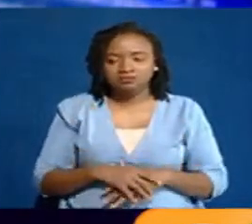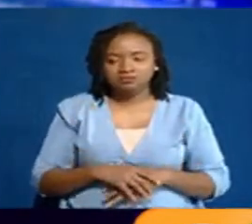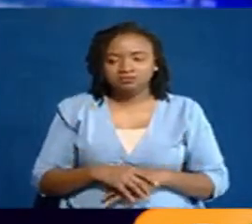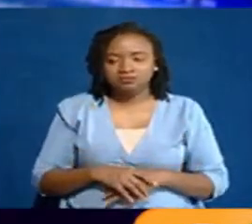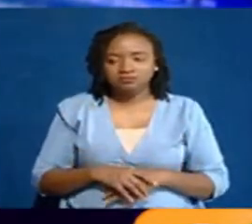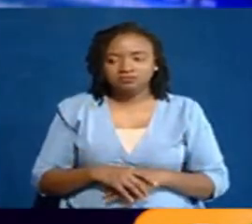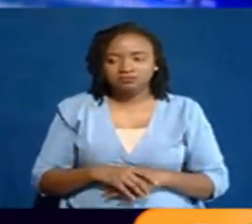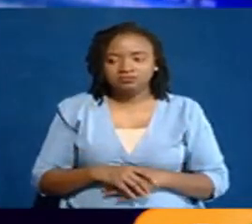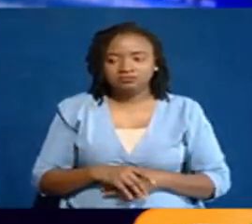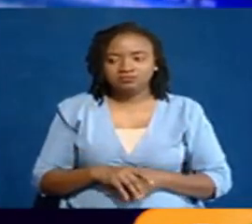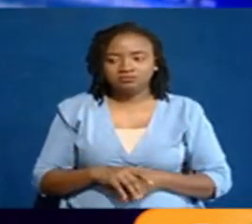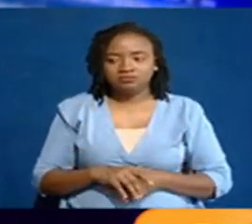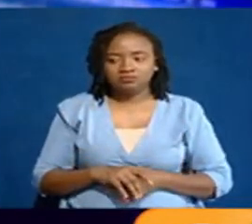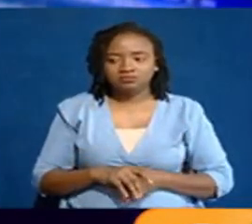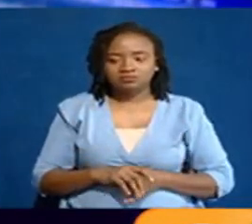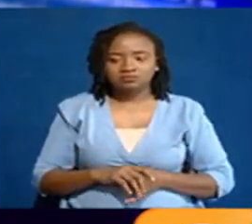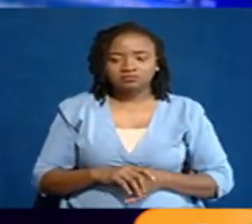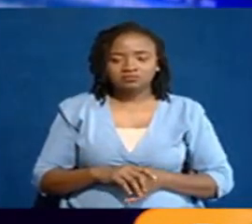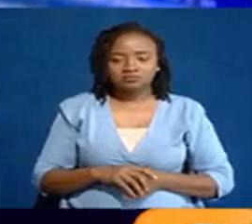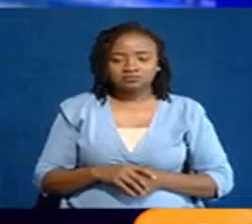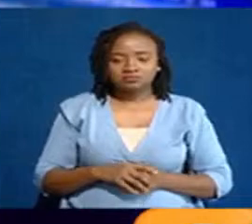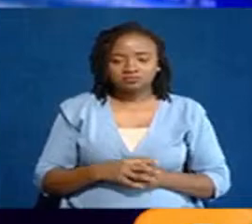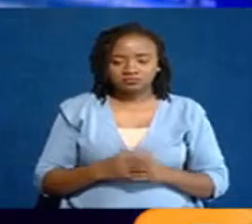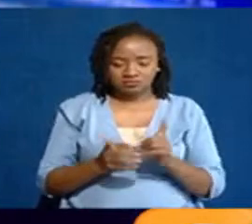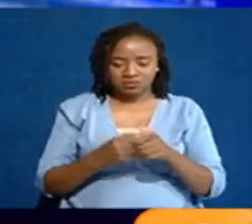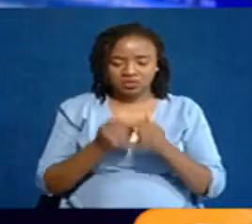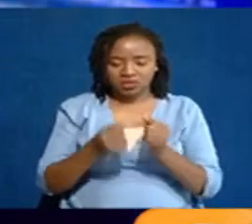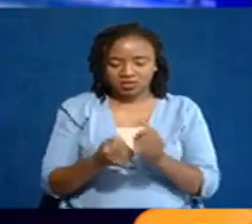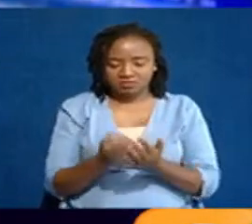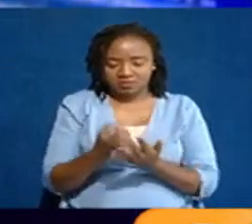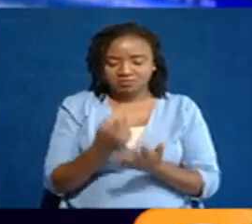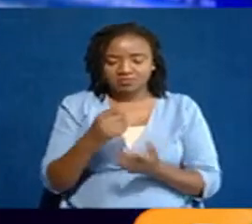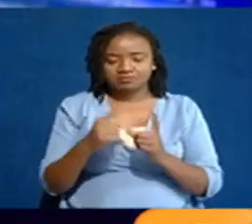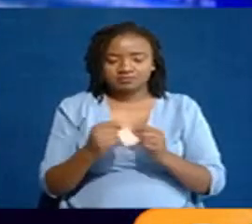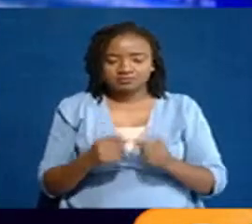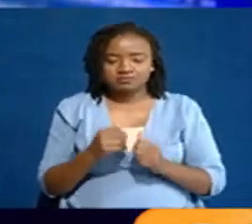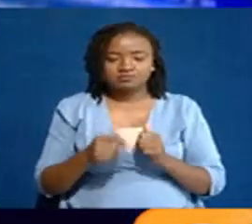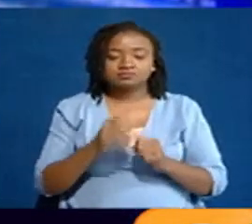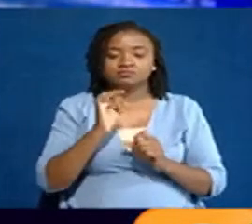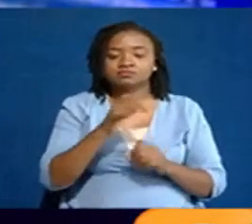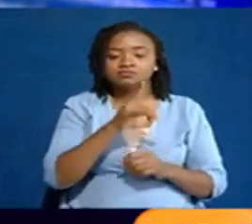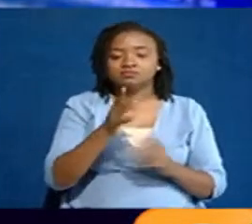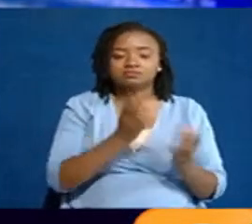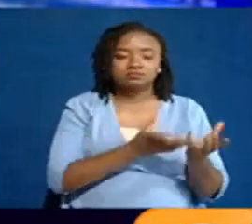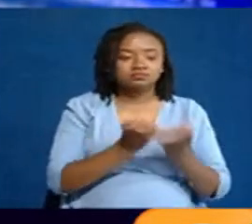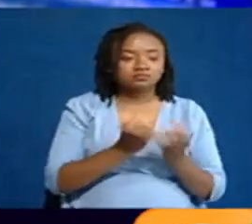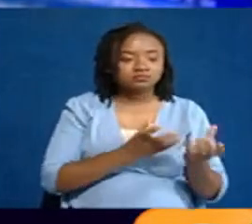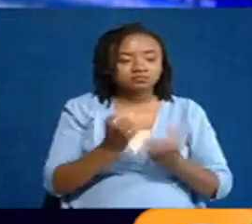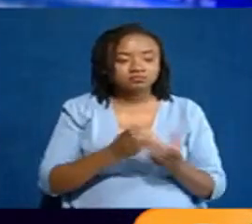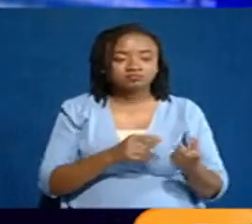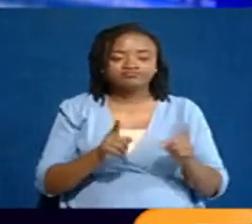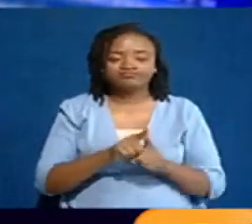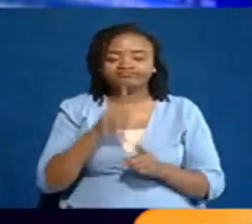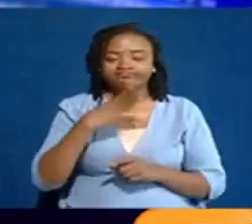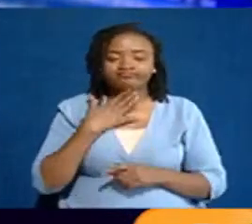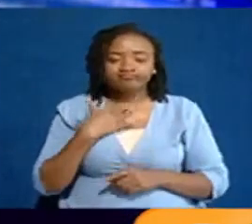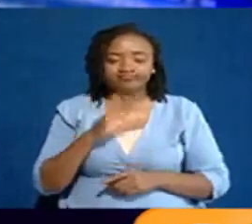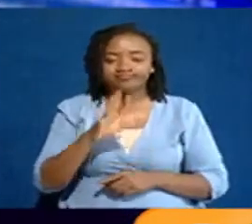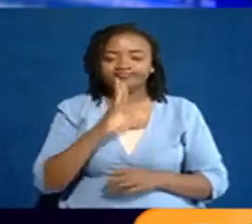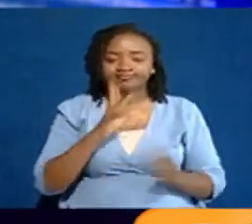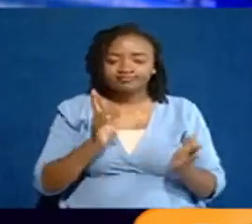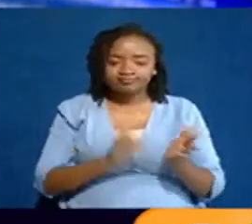will come up with the messages that it has. For those who are in the business space and they want to, you know, have